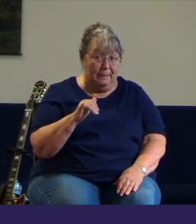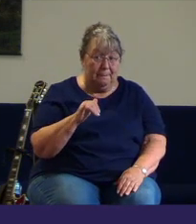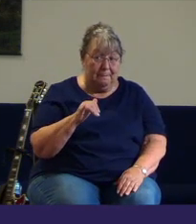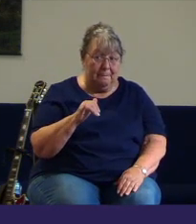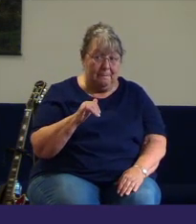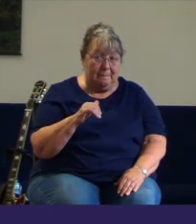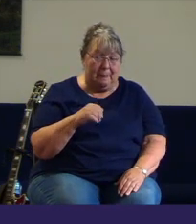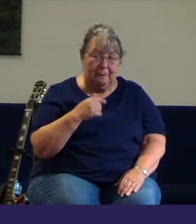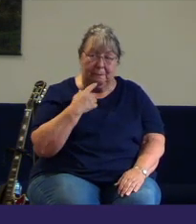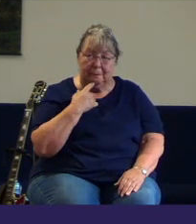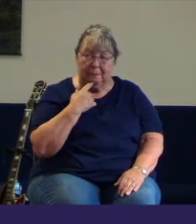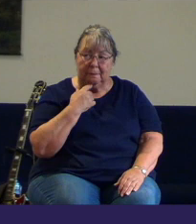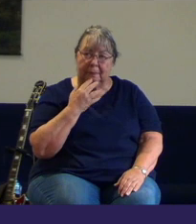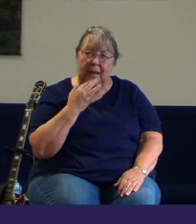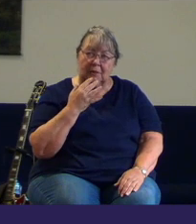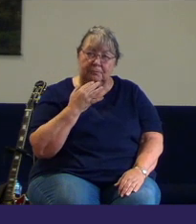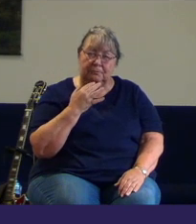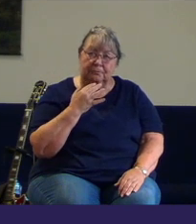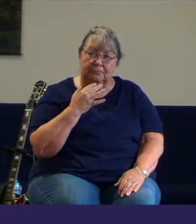I mean,